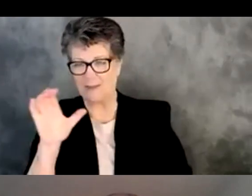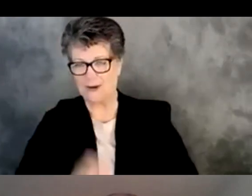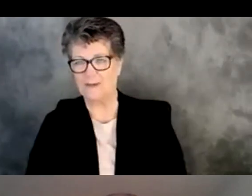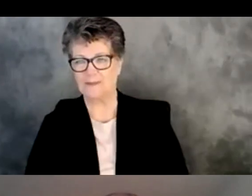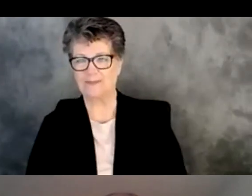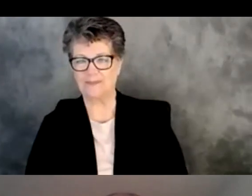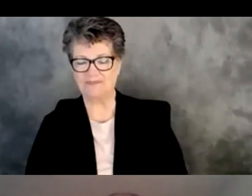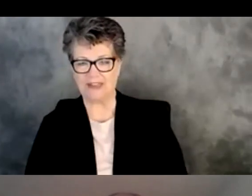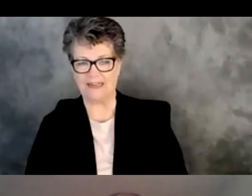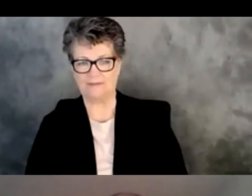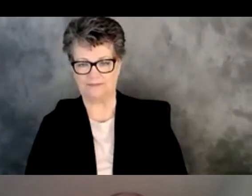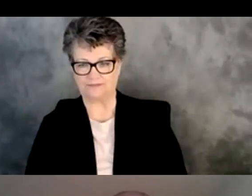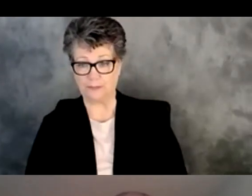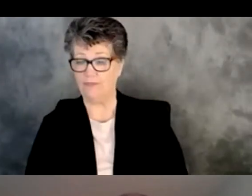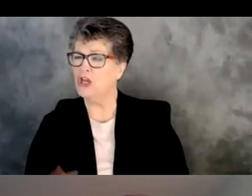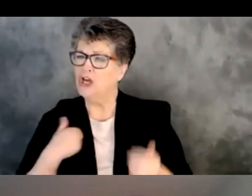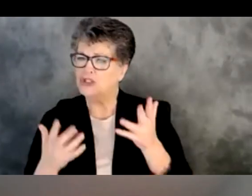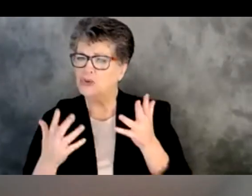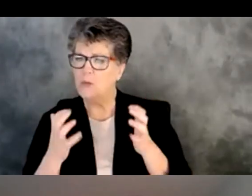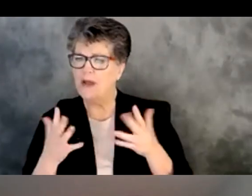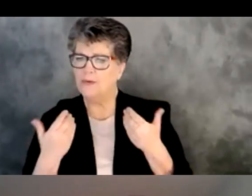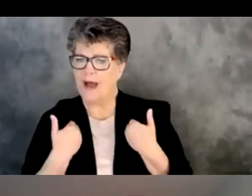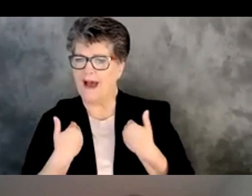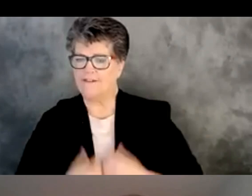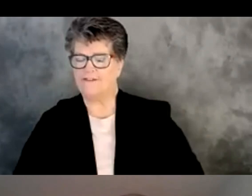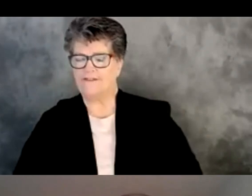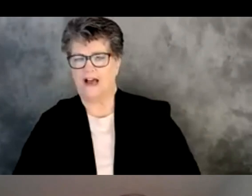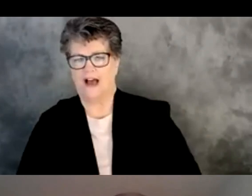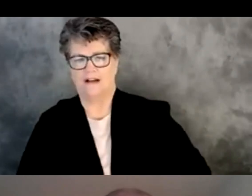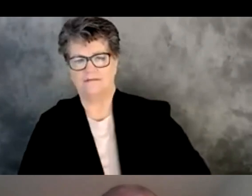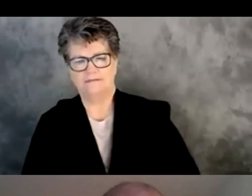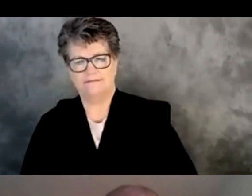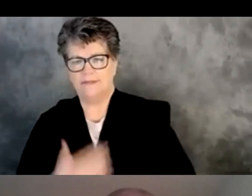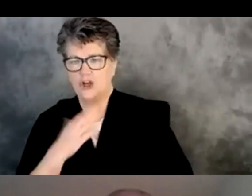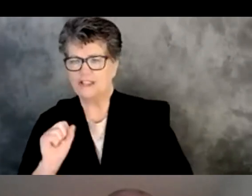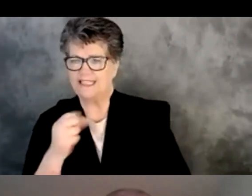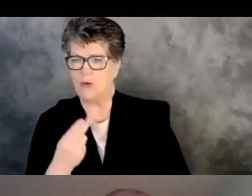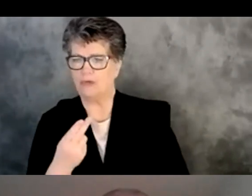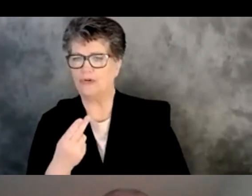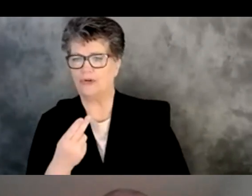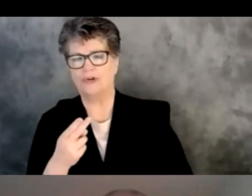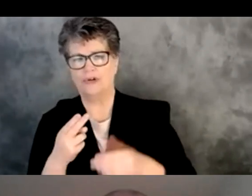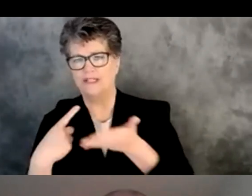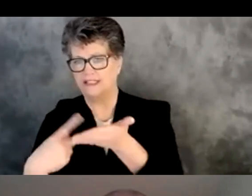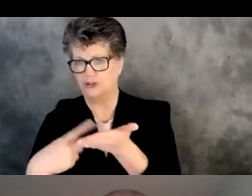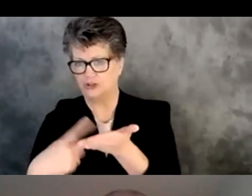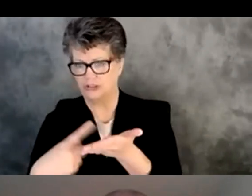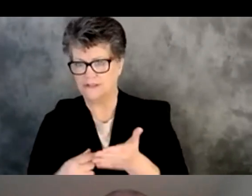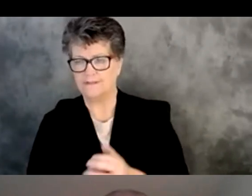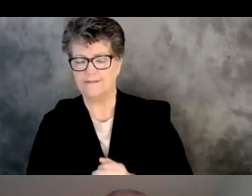Sacramento. So we wanted to have a good stakeholder discussion